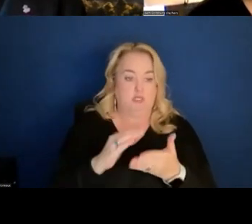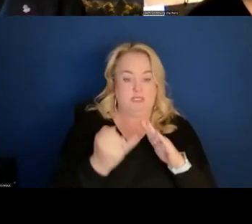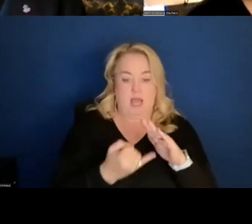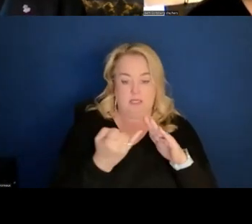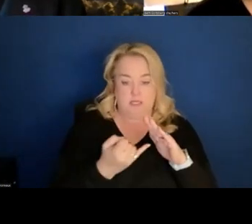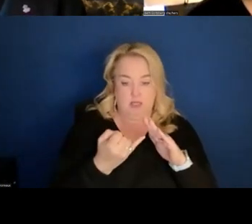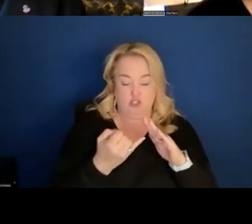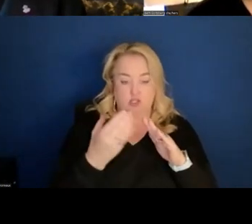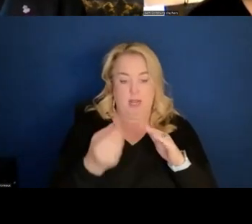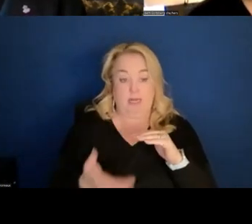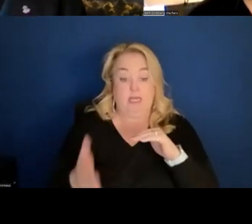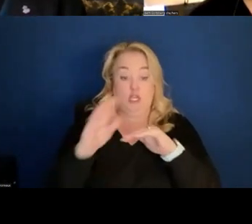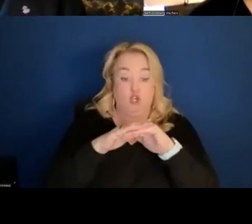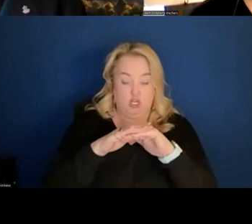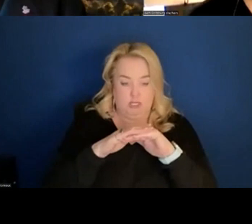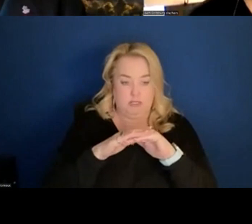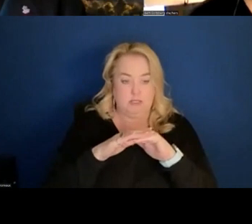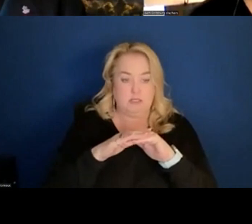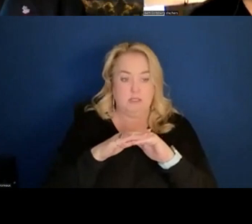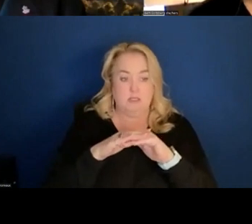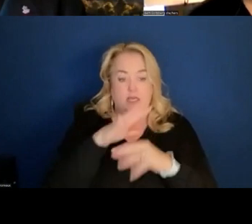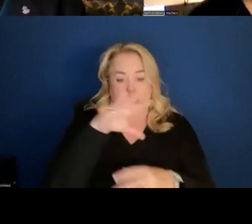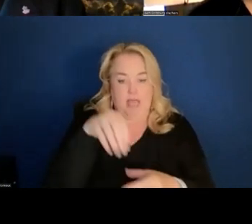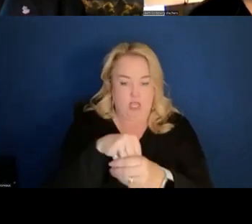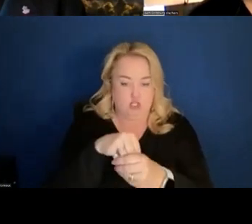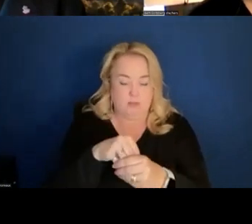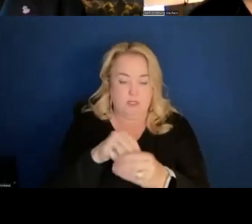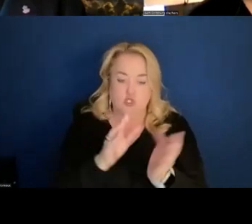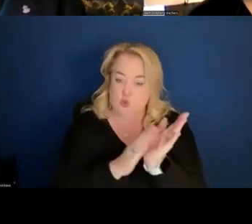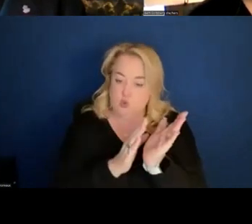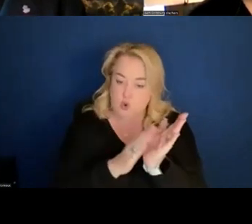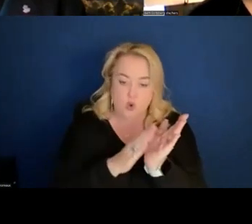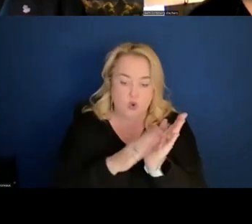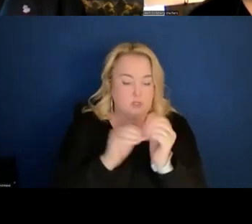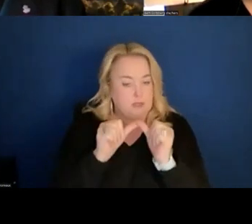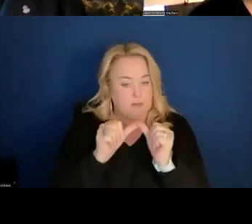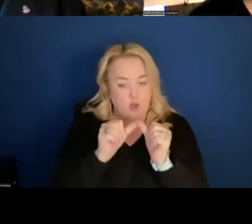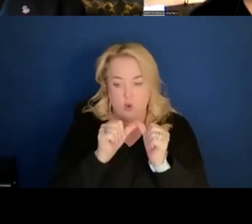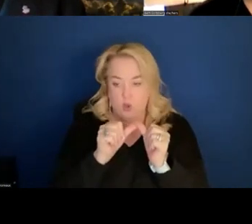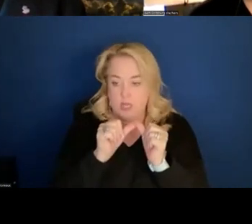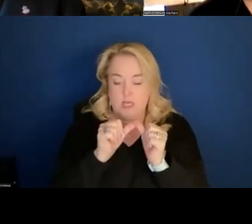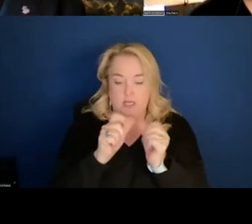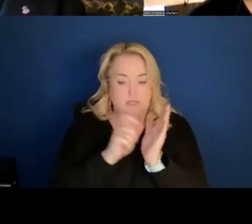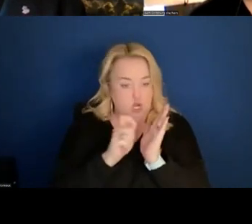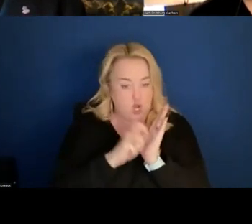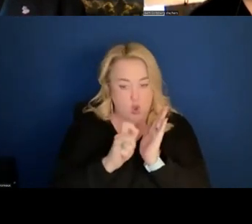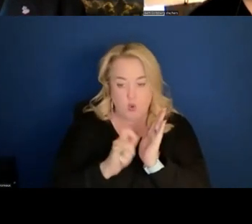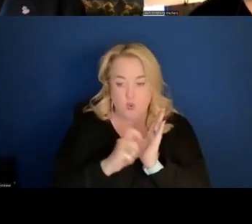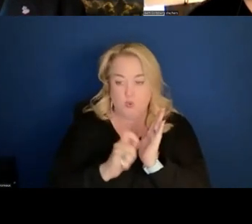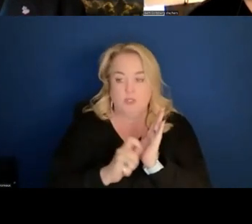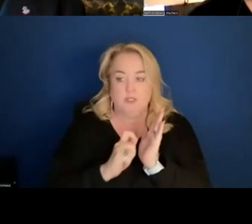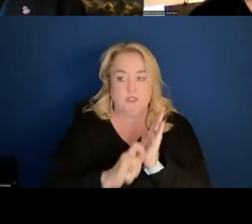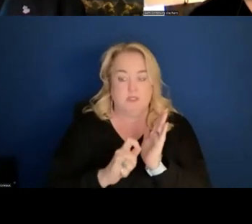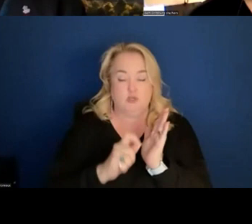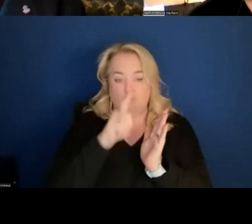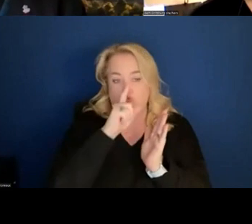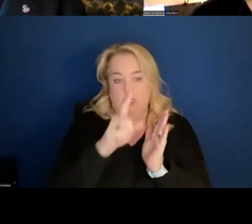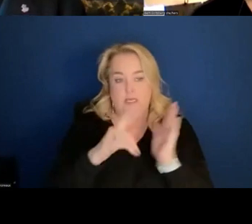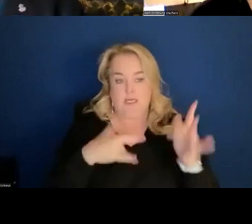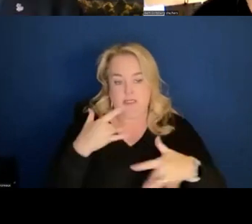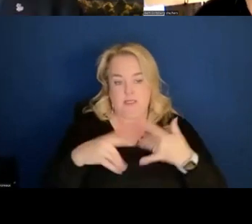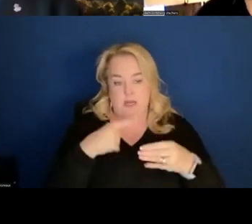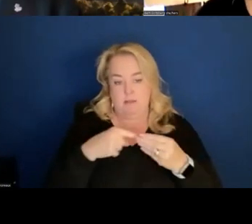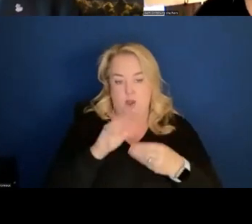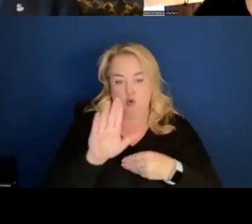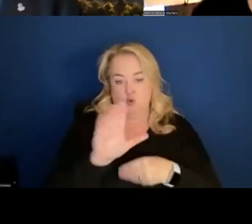to increase that level of engagement. I just say kudos, keep doing it, taking notes, and just really excited about the